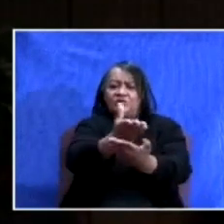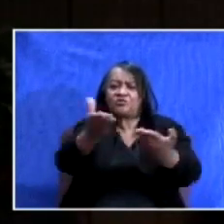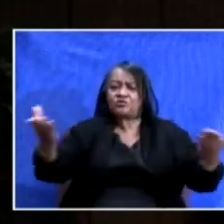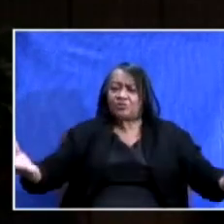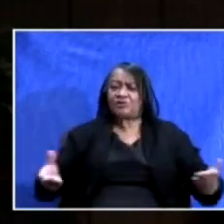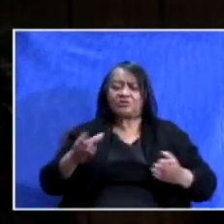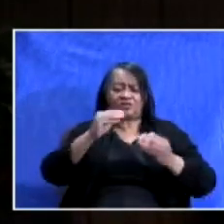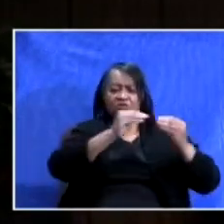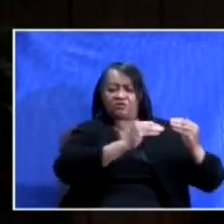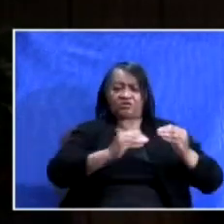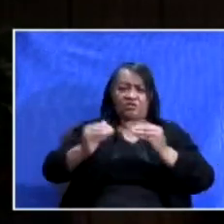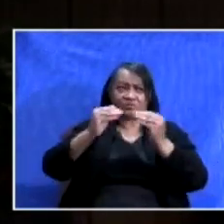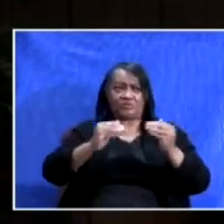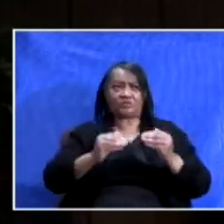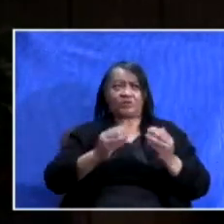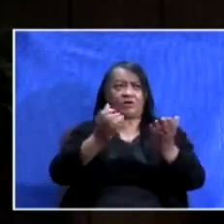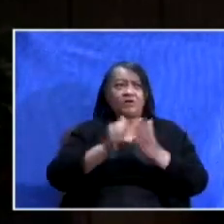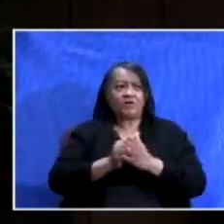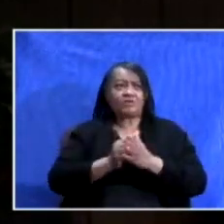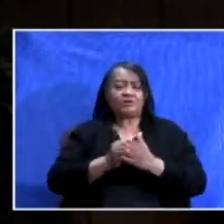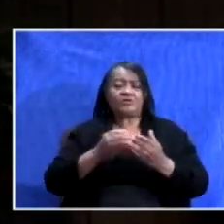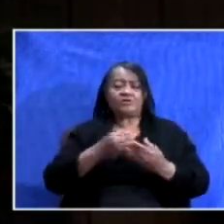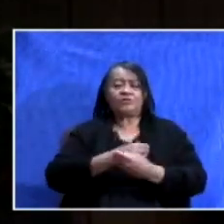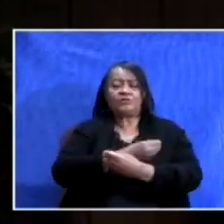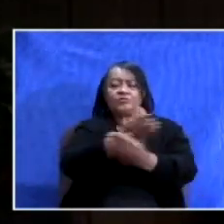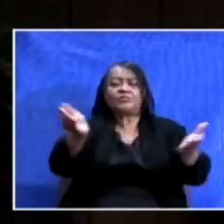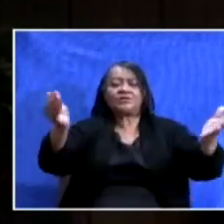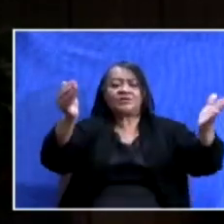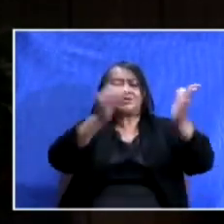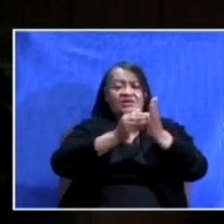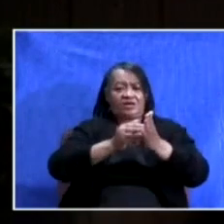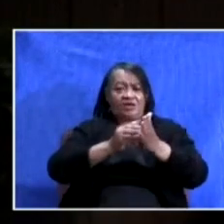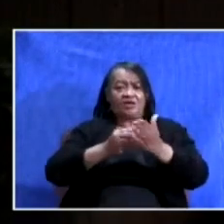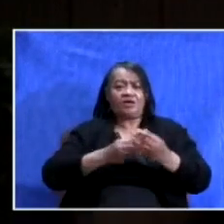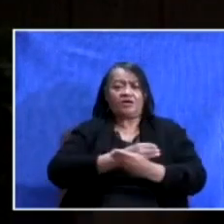justice. He wants redistributive justice.